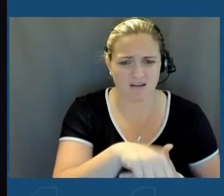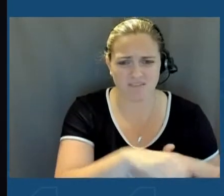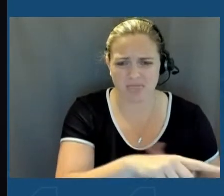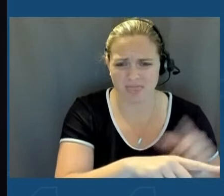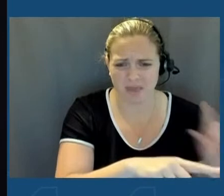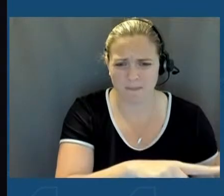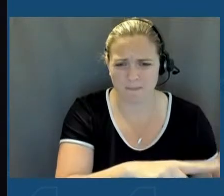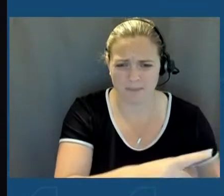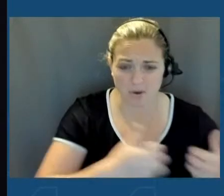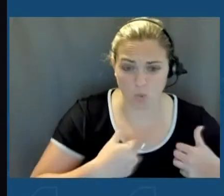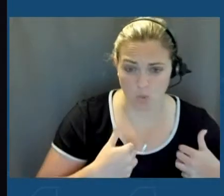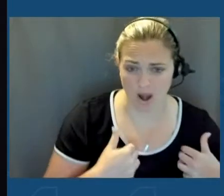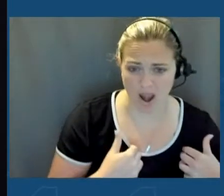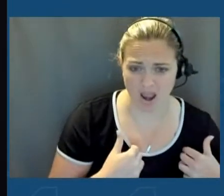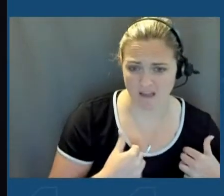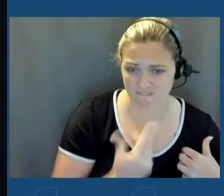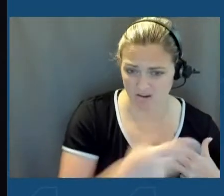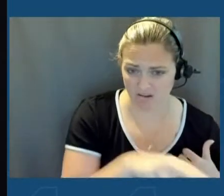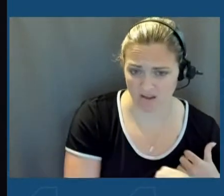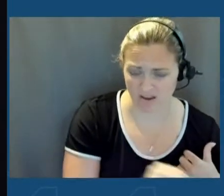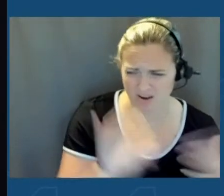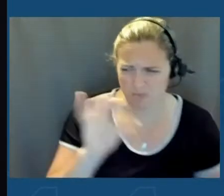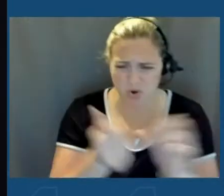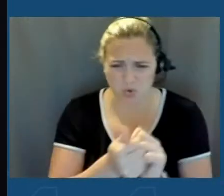alive? When did that happen?